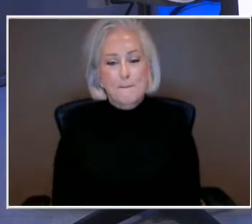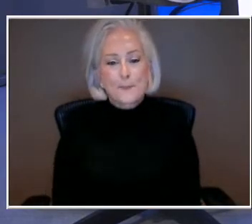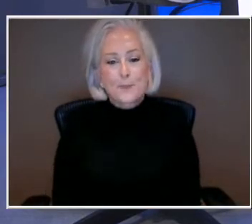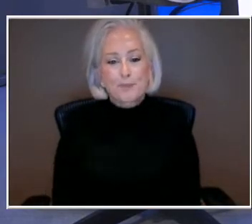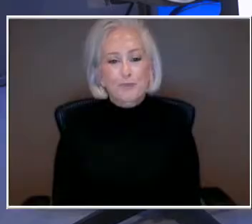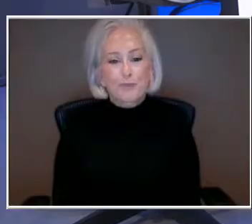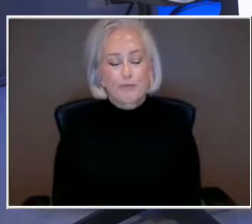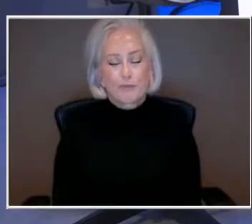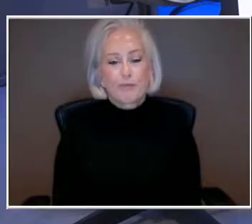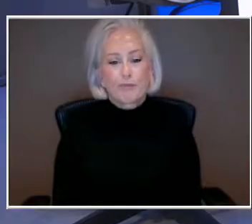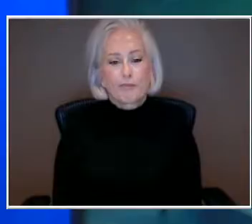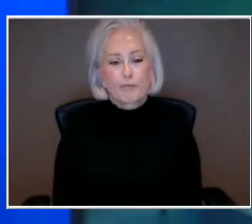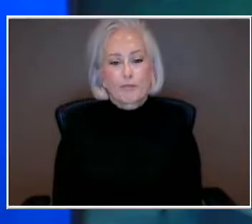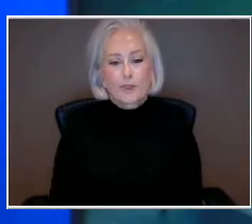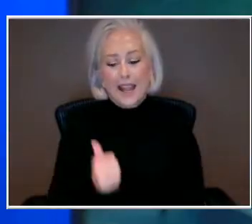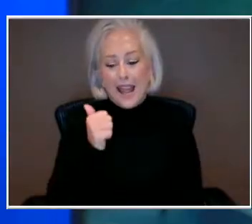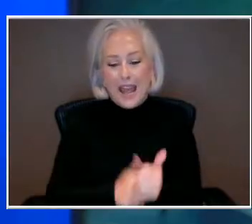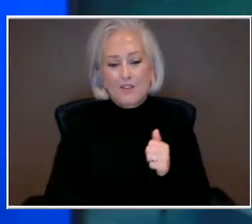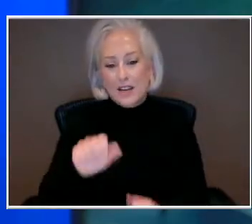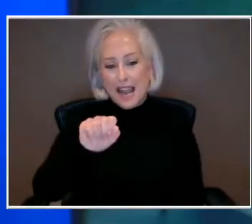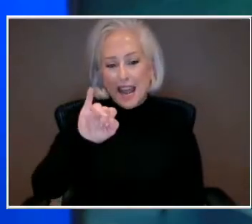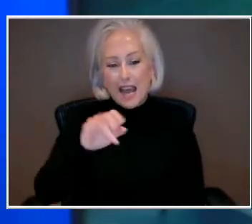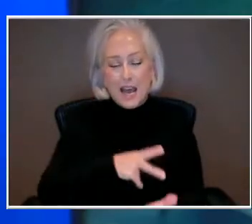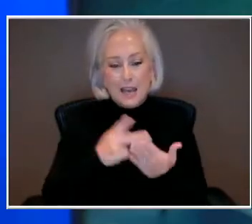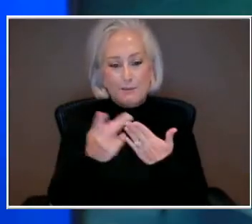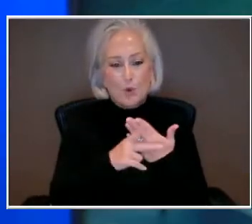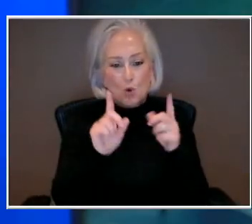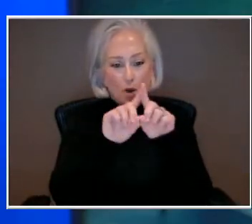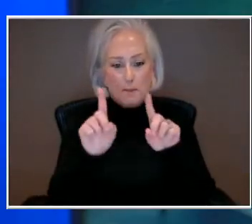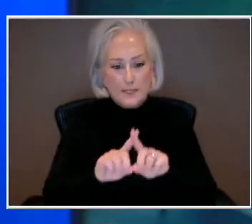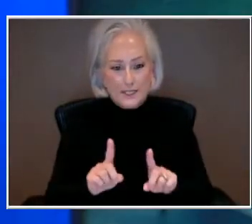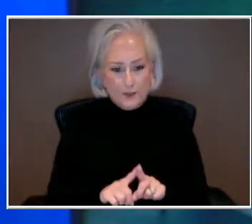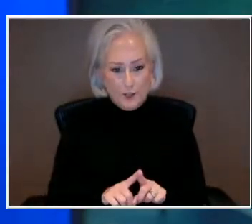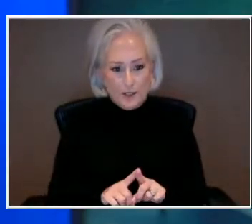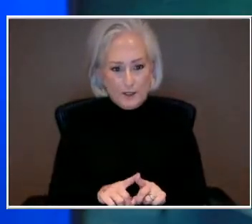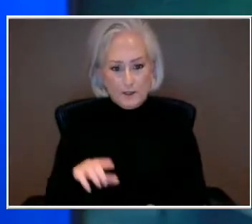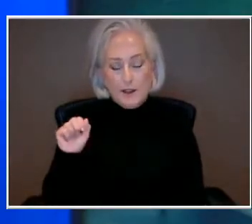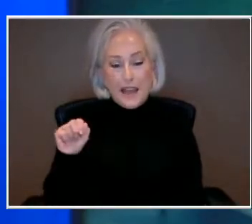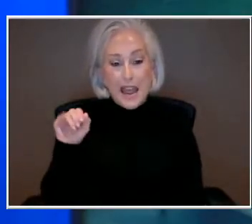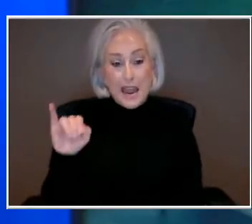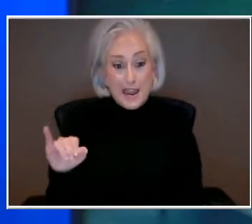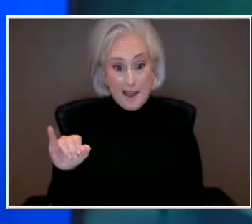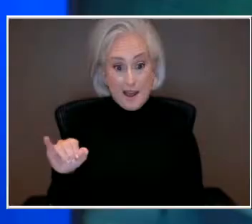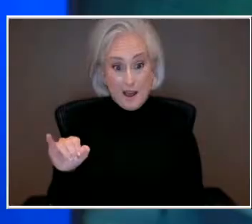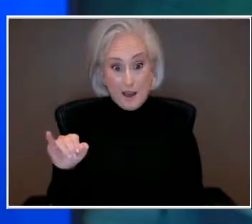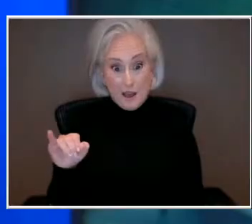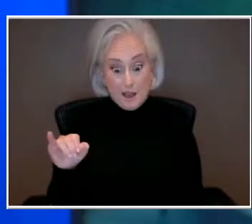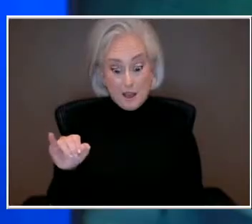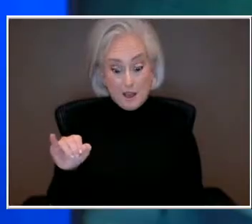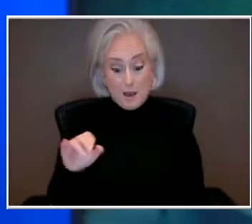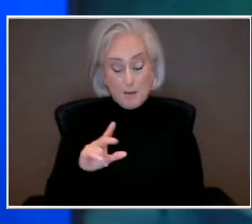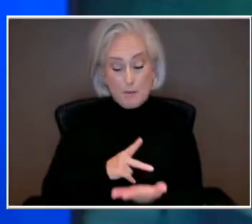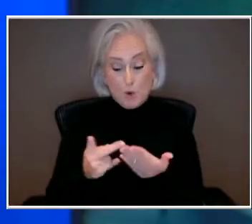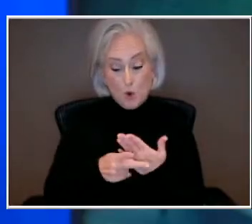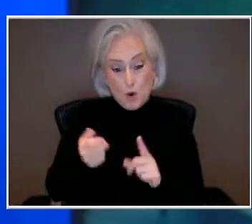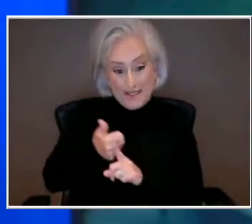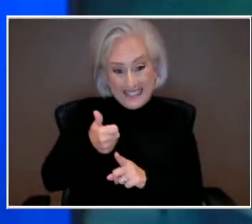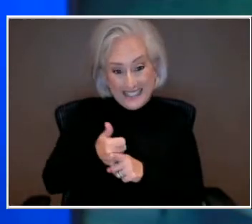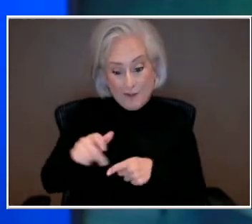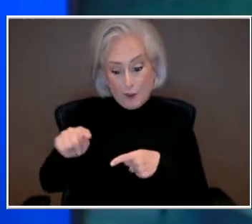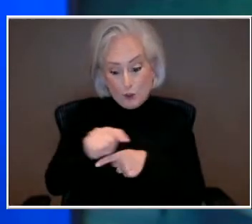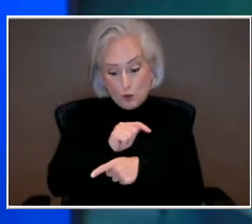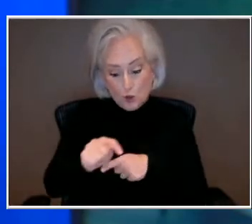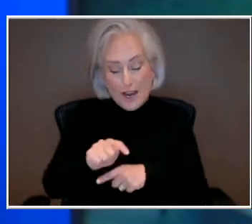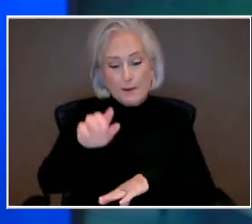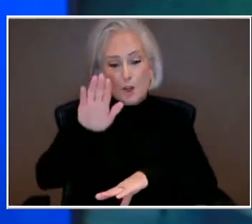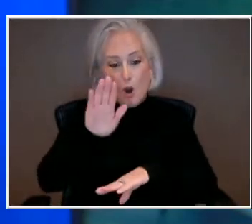Every single AI program is going to be different. So the AI program is basically trained on a set of mammograms.